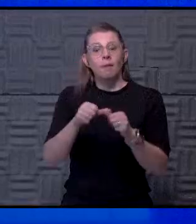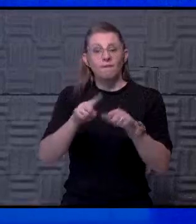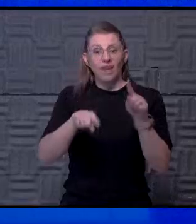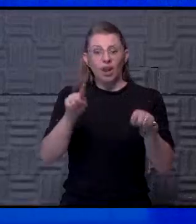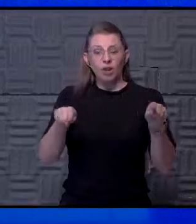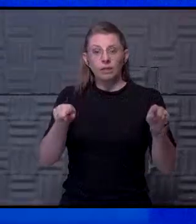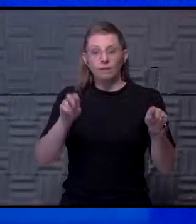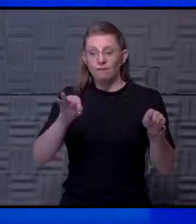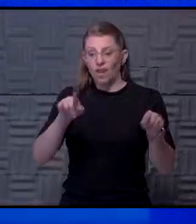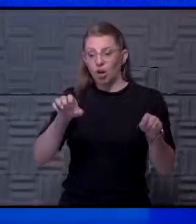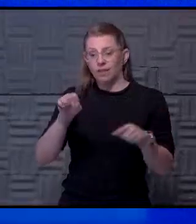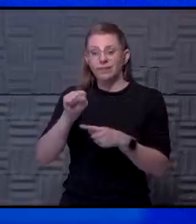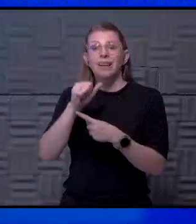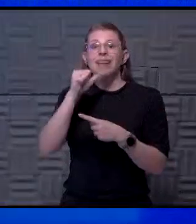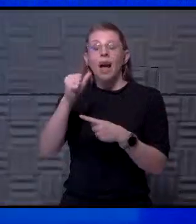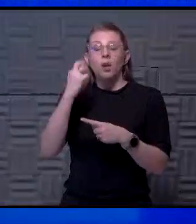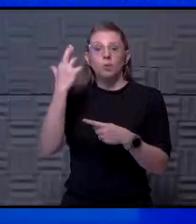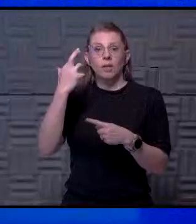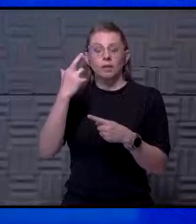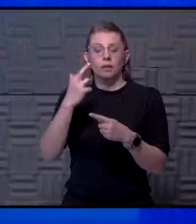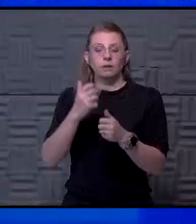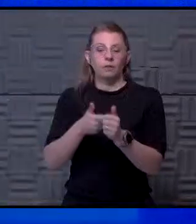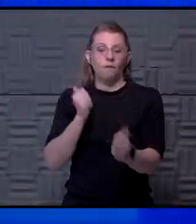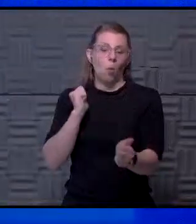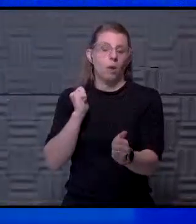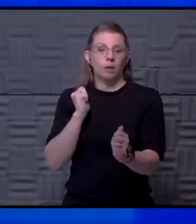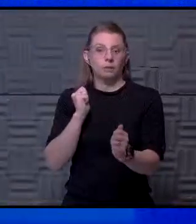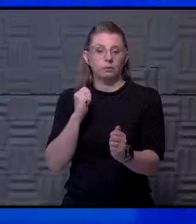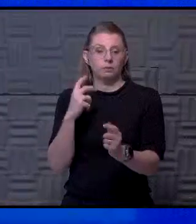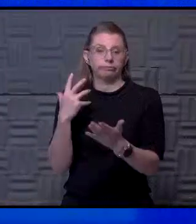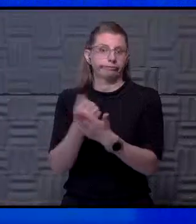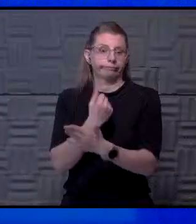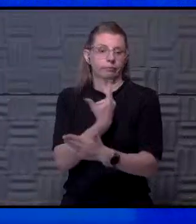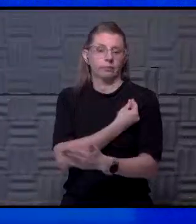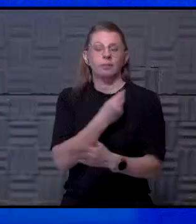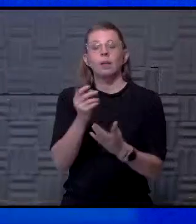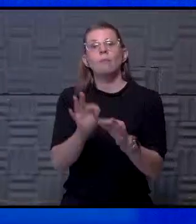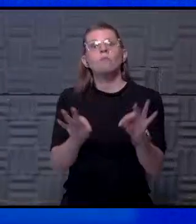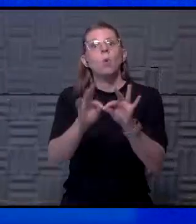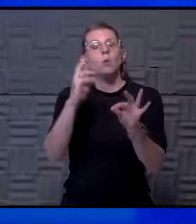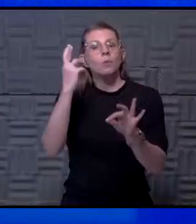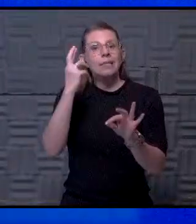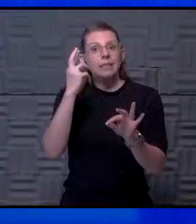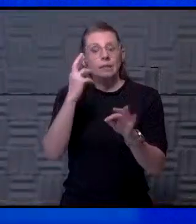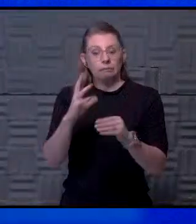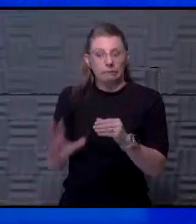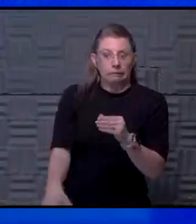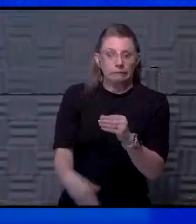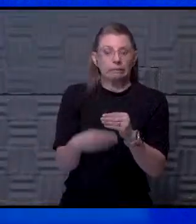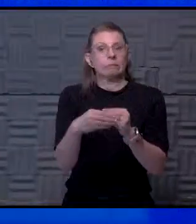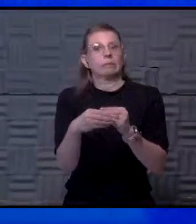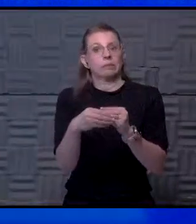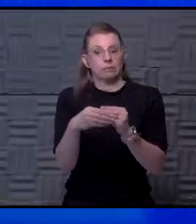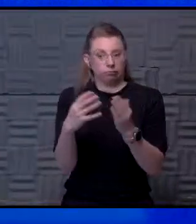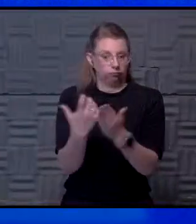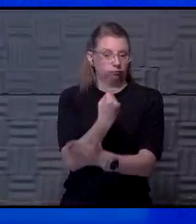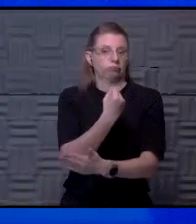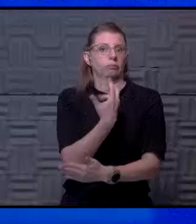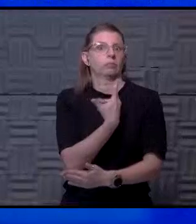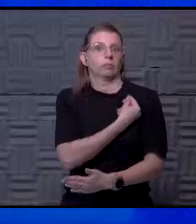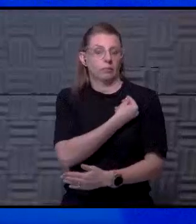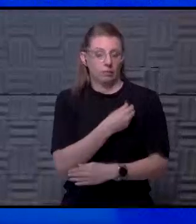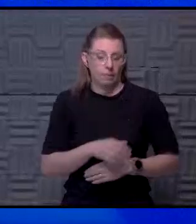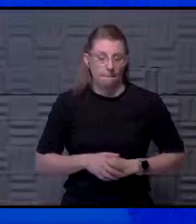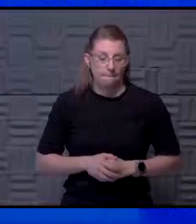not a reason Right. to not get the vaccine. They're actually an important reason in addition to go get the vaccine. Yeah.